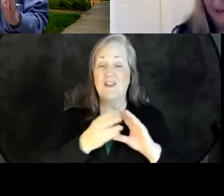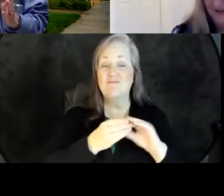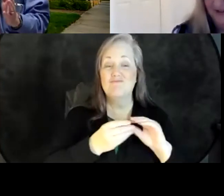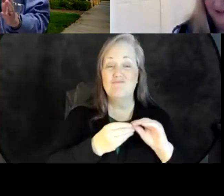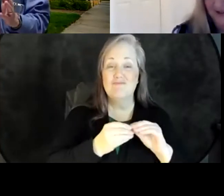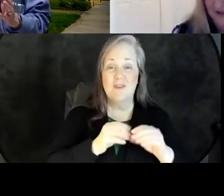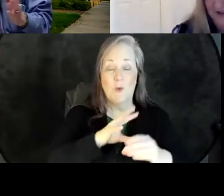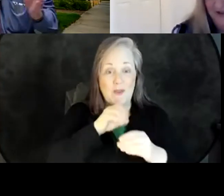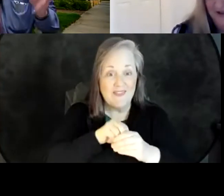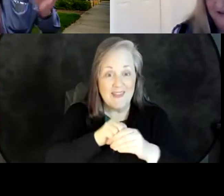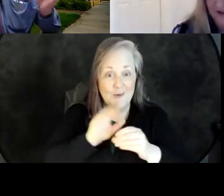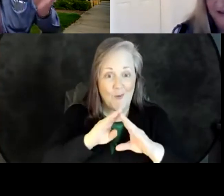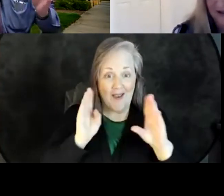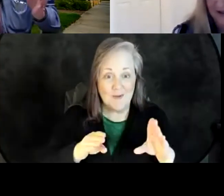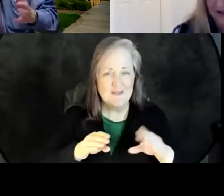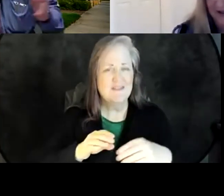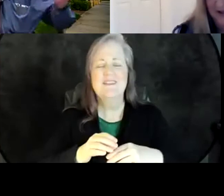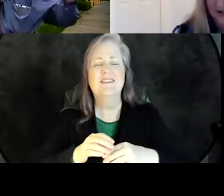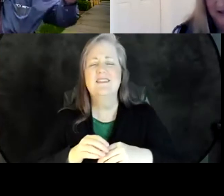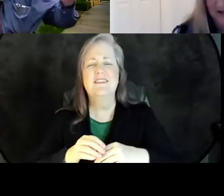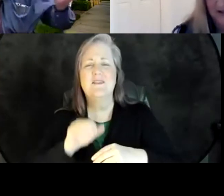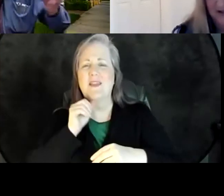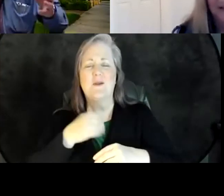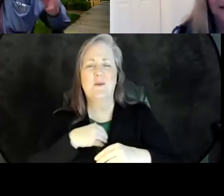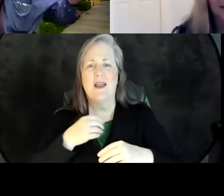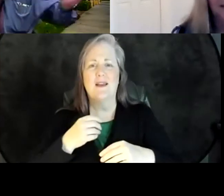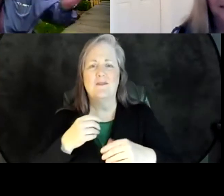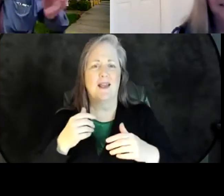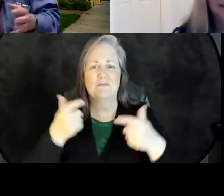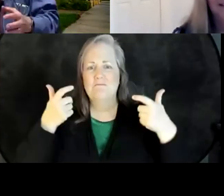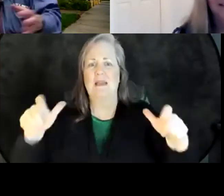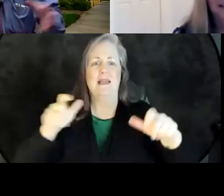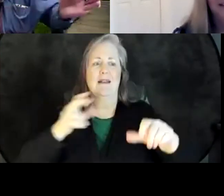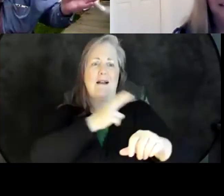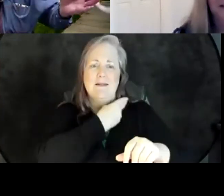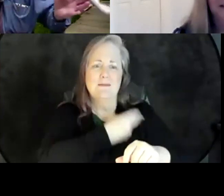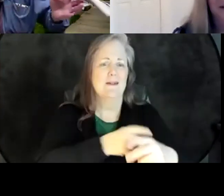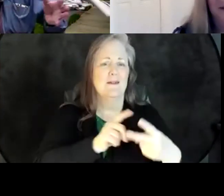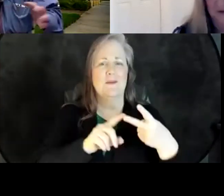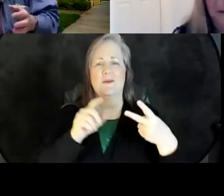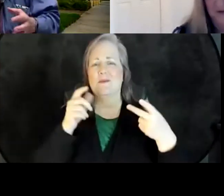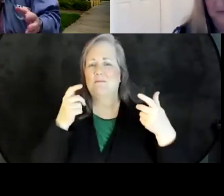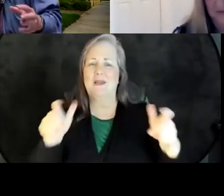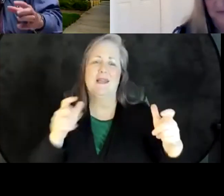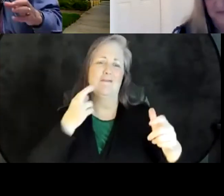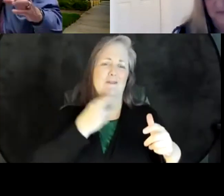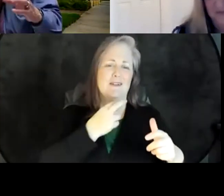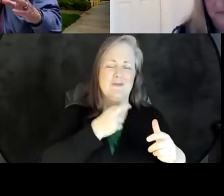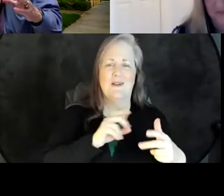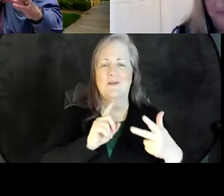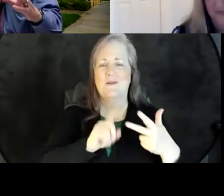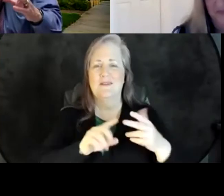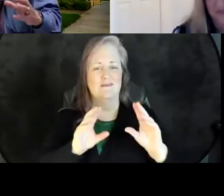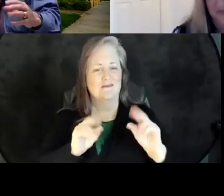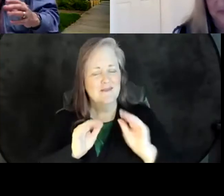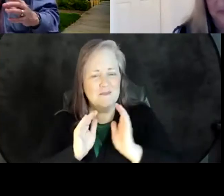within people's homes. They don't have big pictures of big hospitals or big restaurants or things like that.